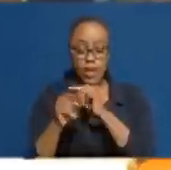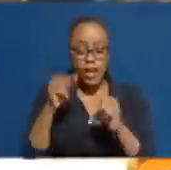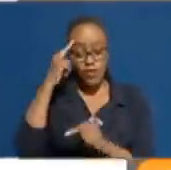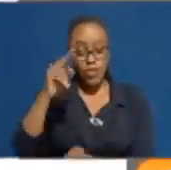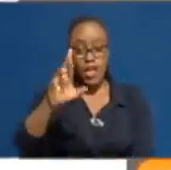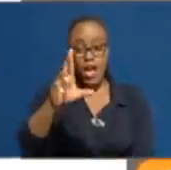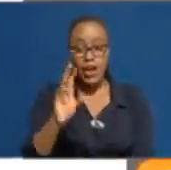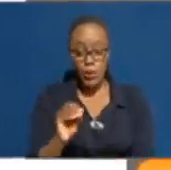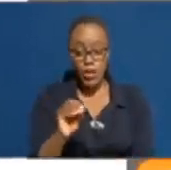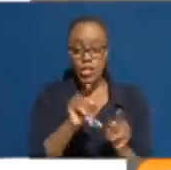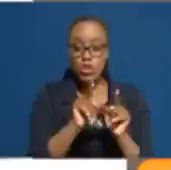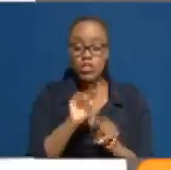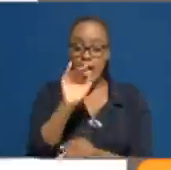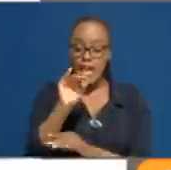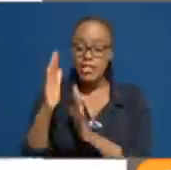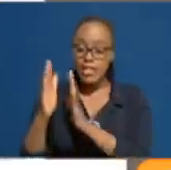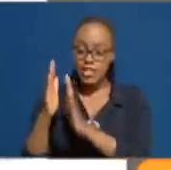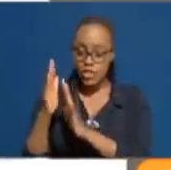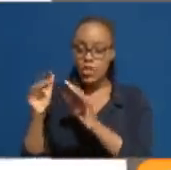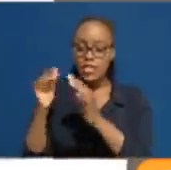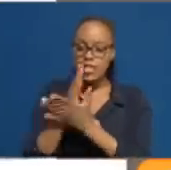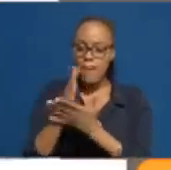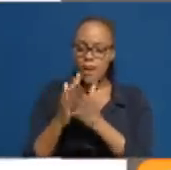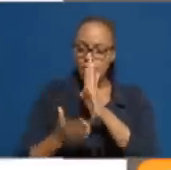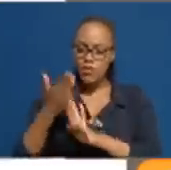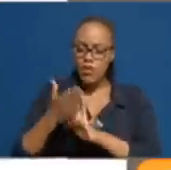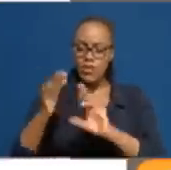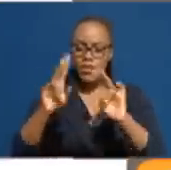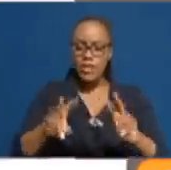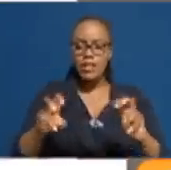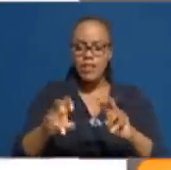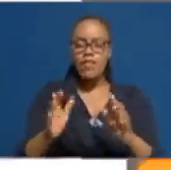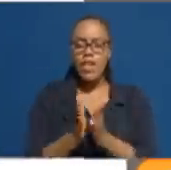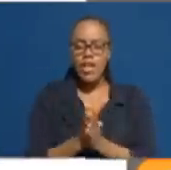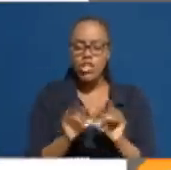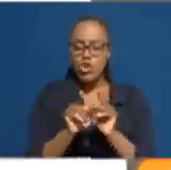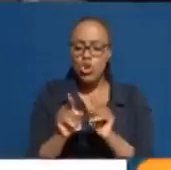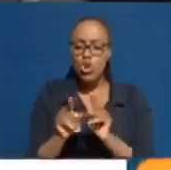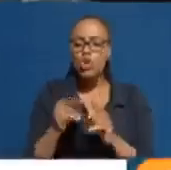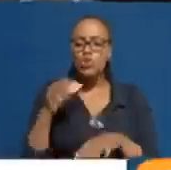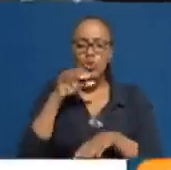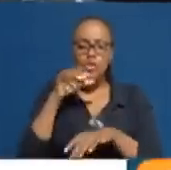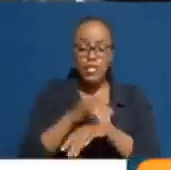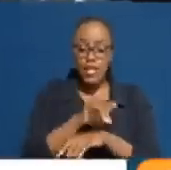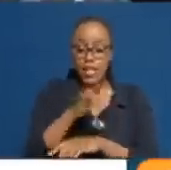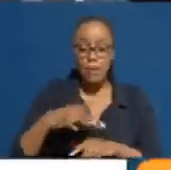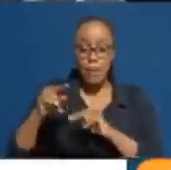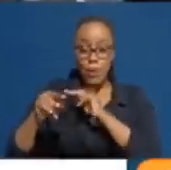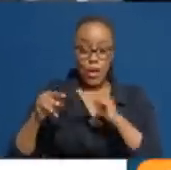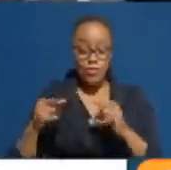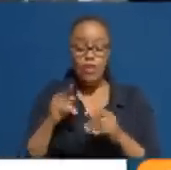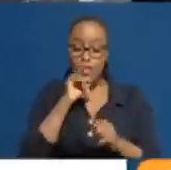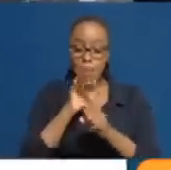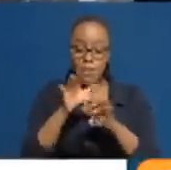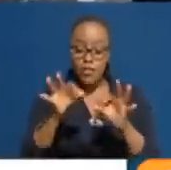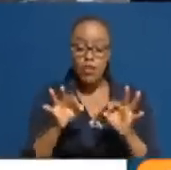returning officer and called on security agencies to speedily investigate and apprehend his killers. The commission assuring the family that